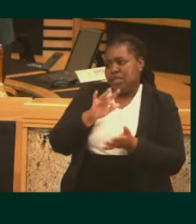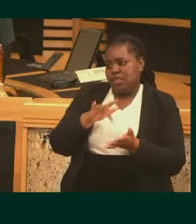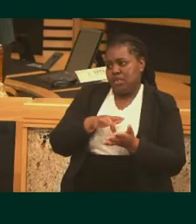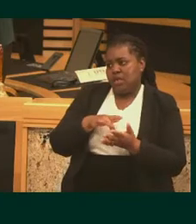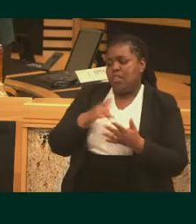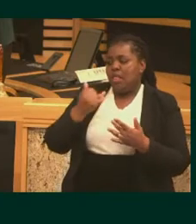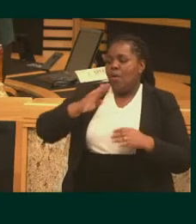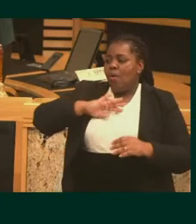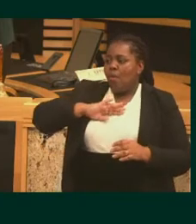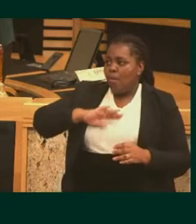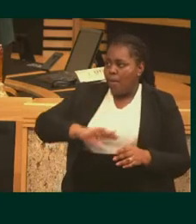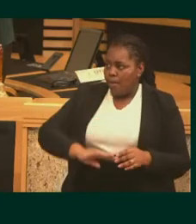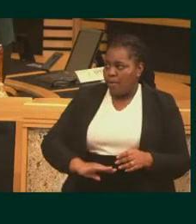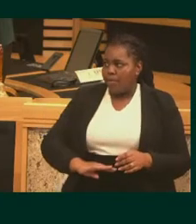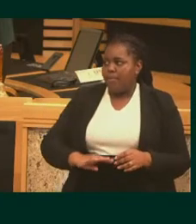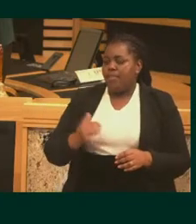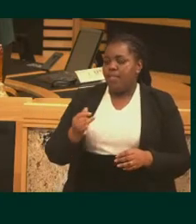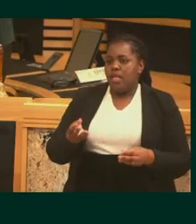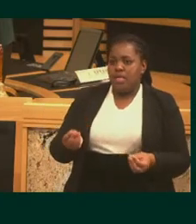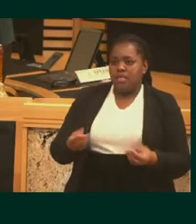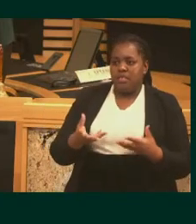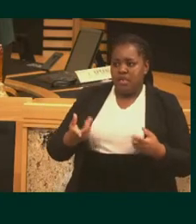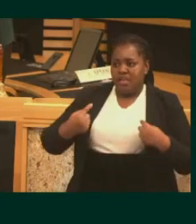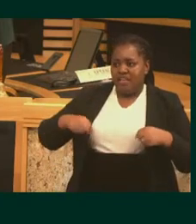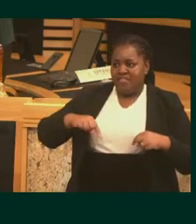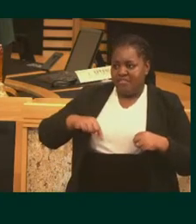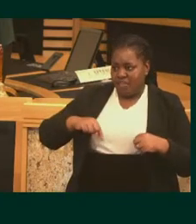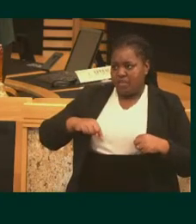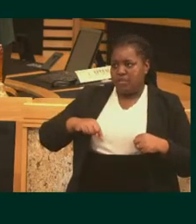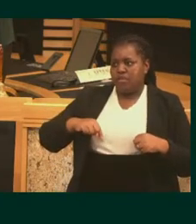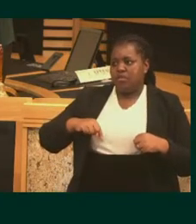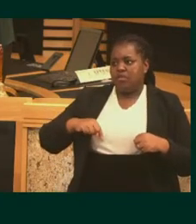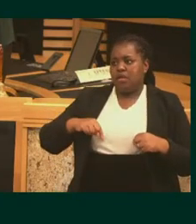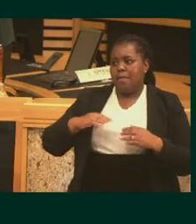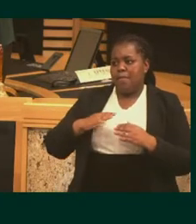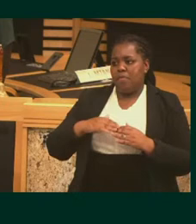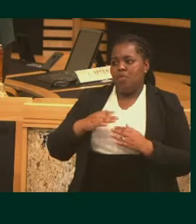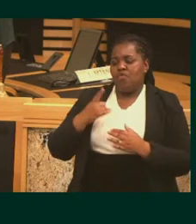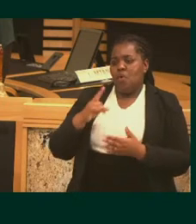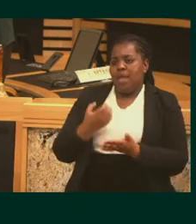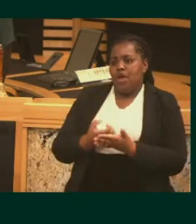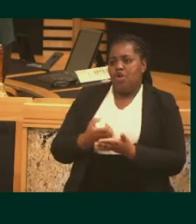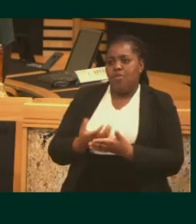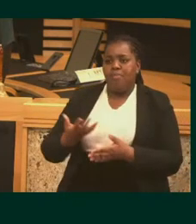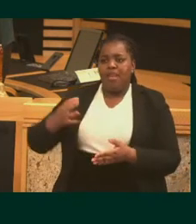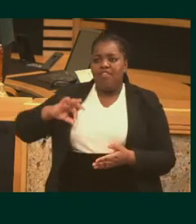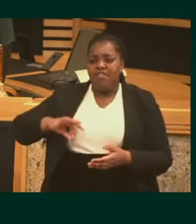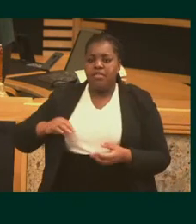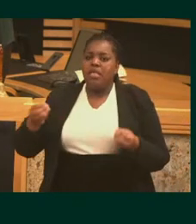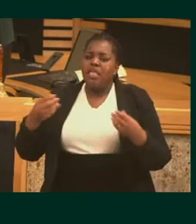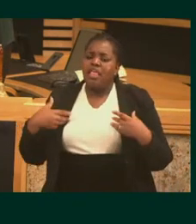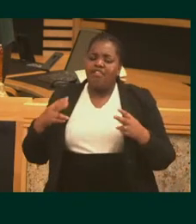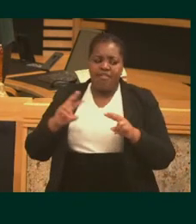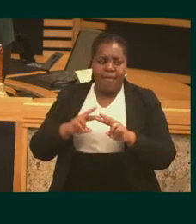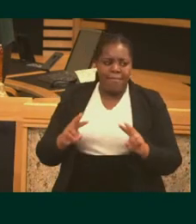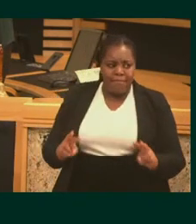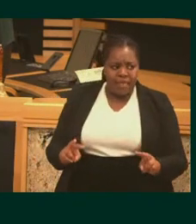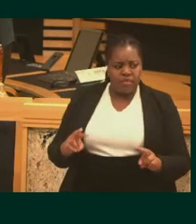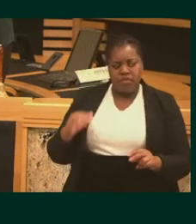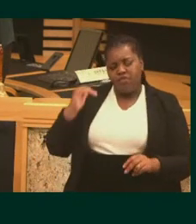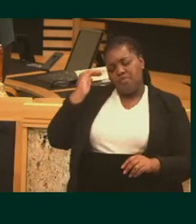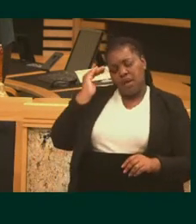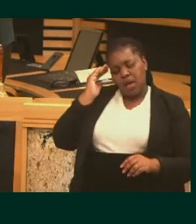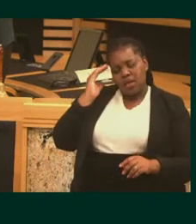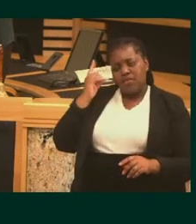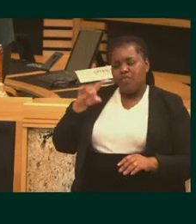relief that this news brings extends beyond the econ economic benefits it offers peace of mind to the